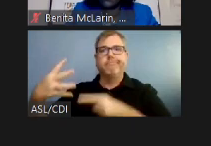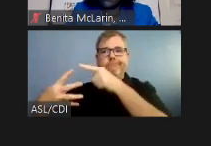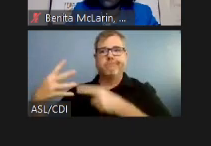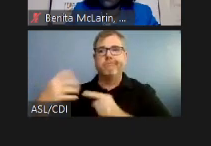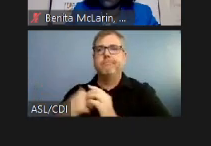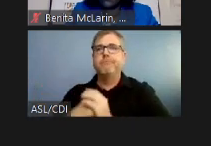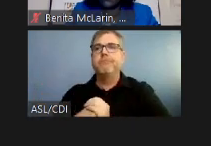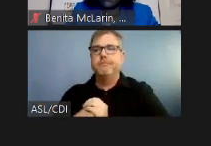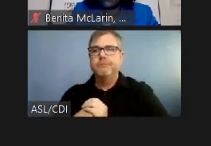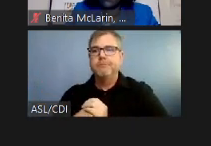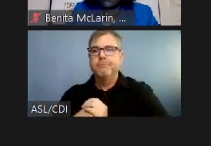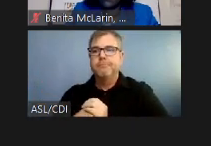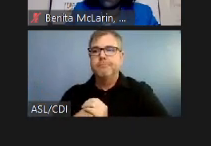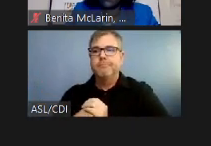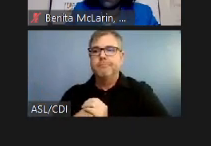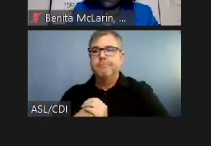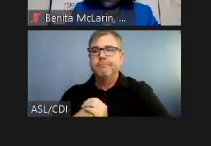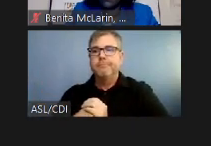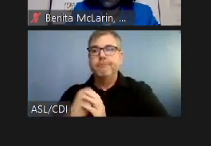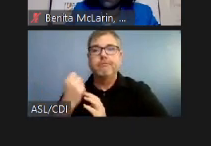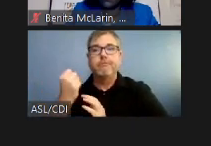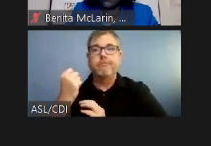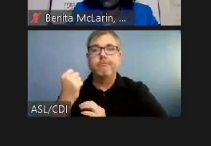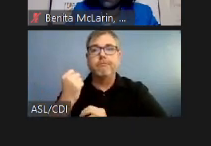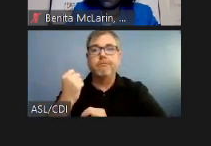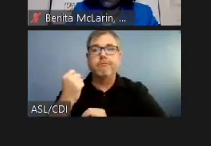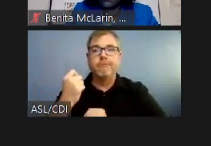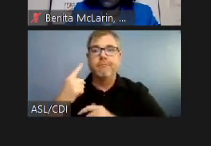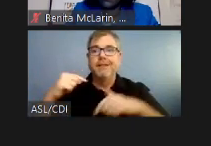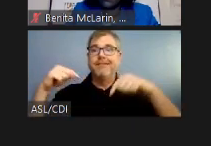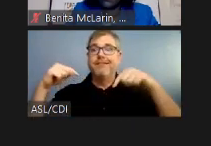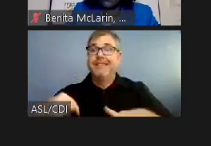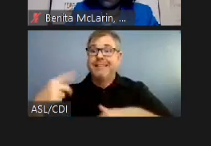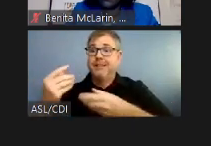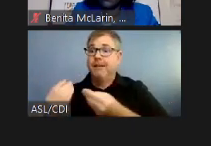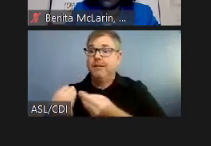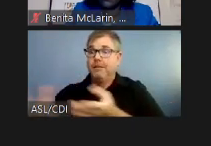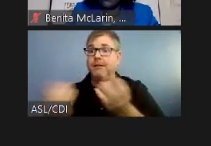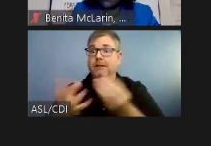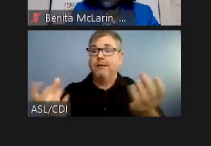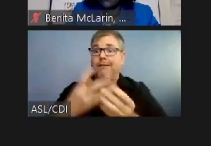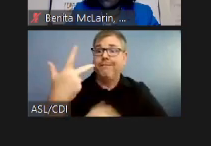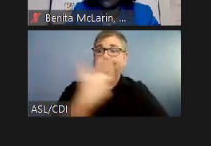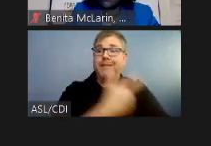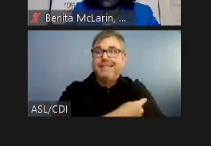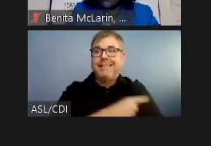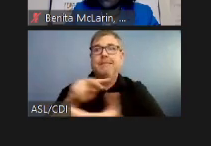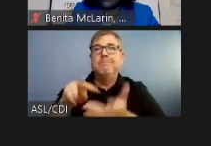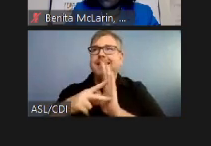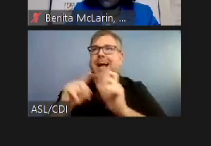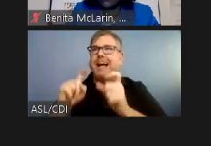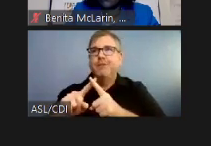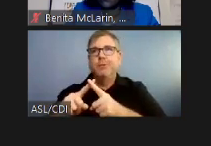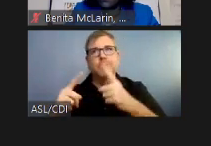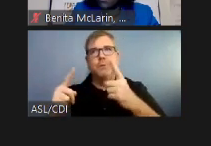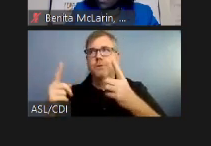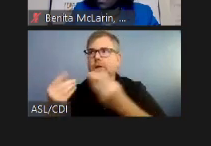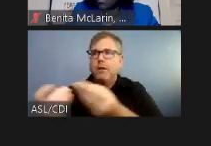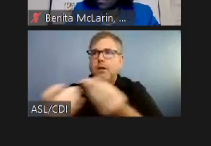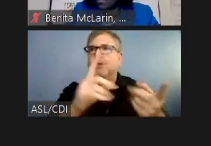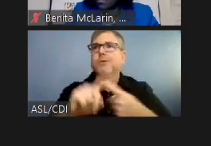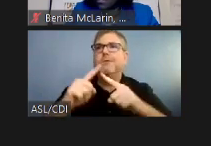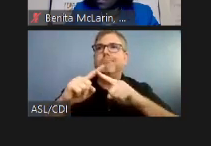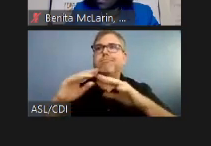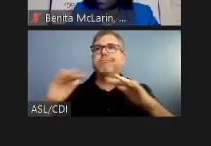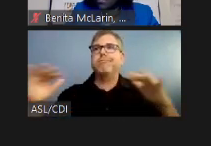together on this, and people are going to get covered. It's going to happen. So we really want